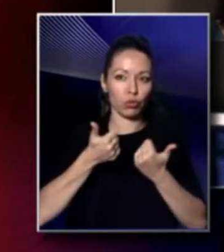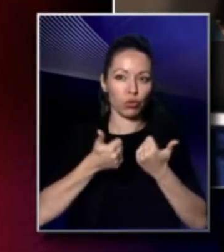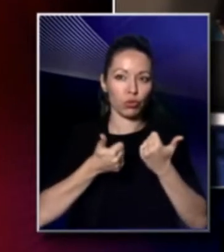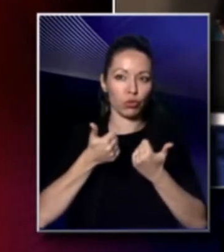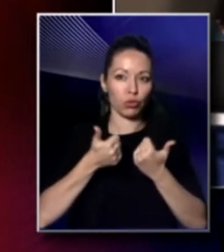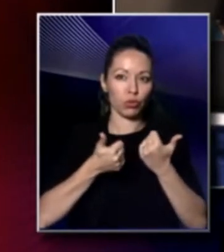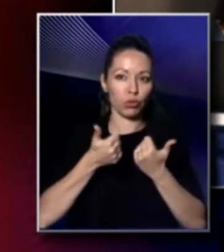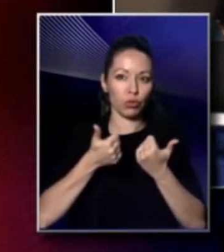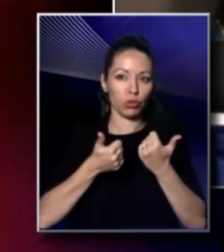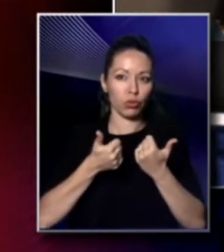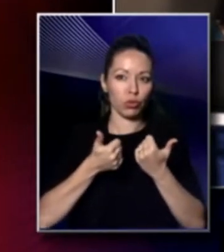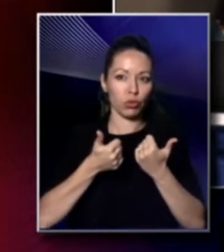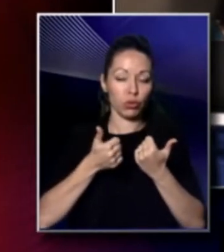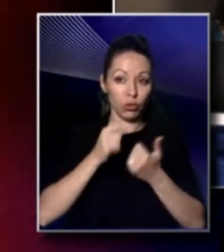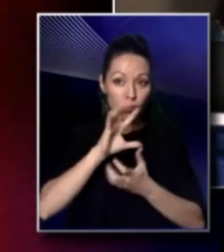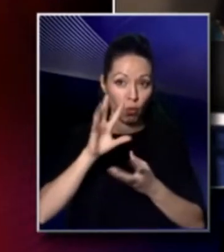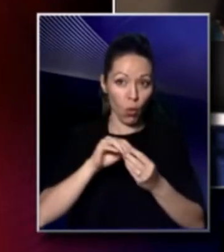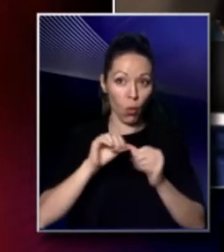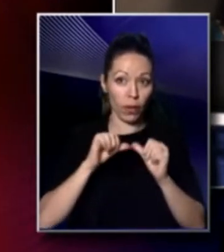The whole agency?